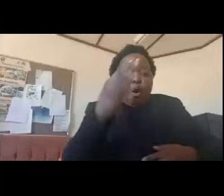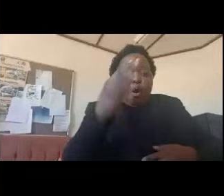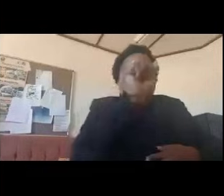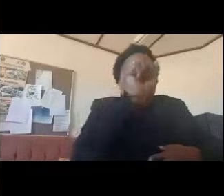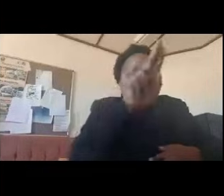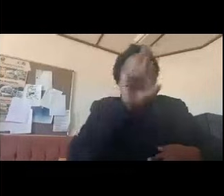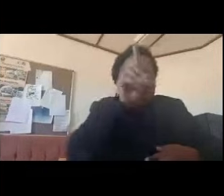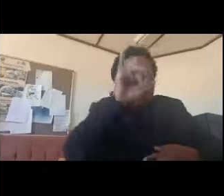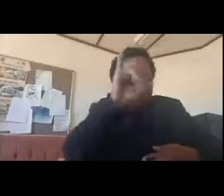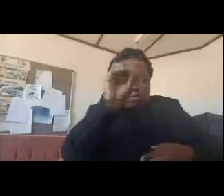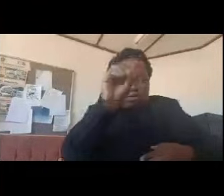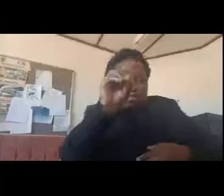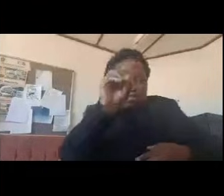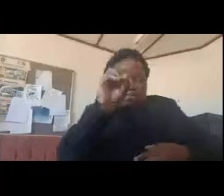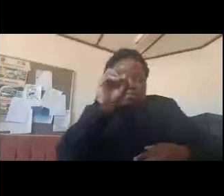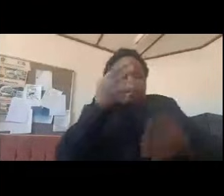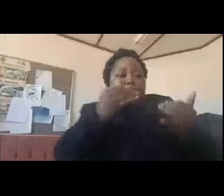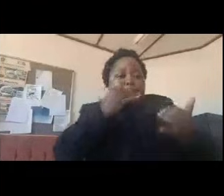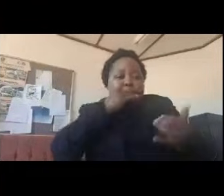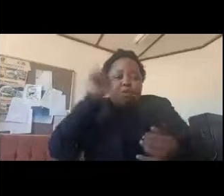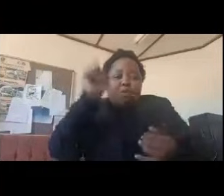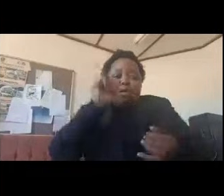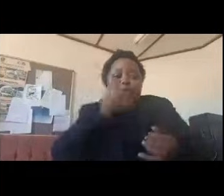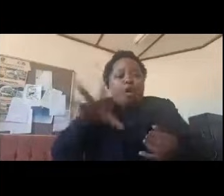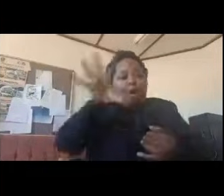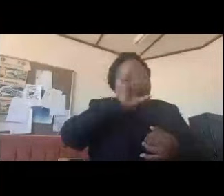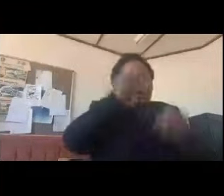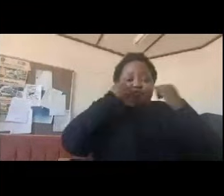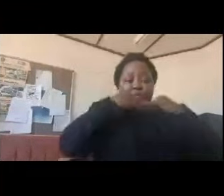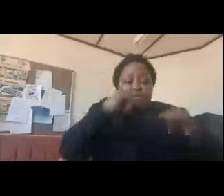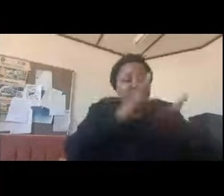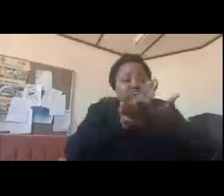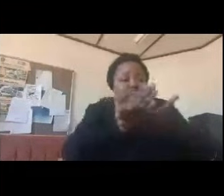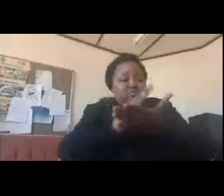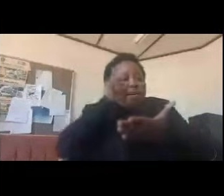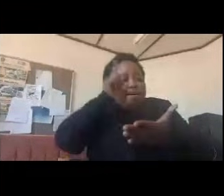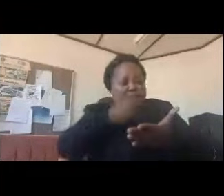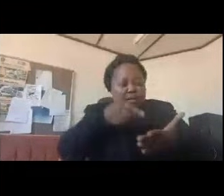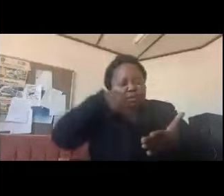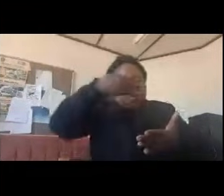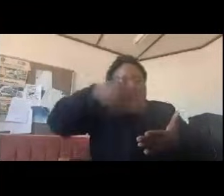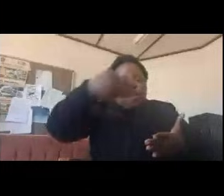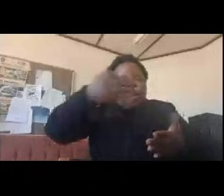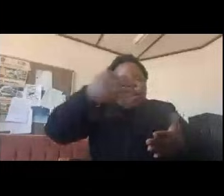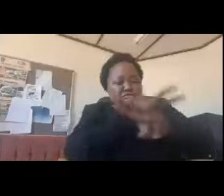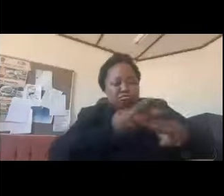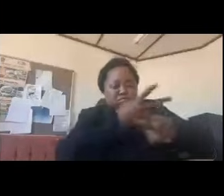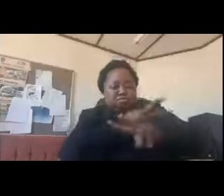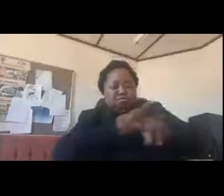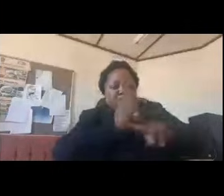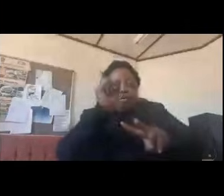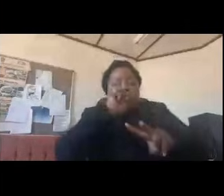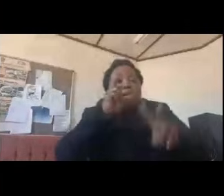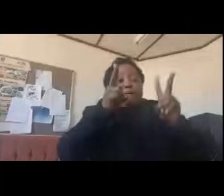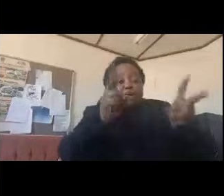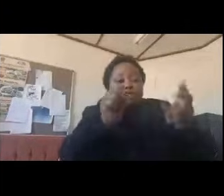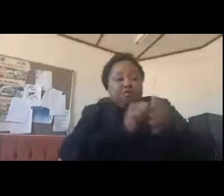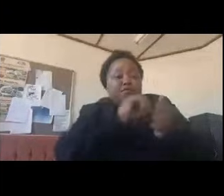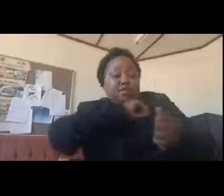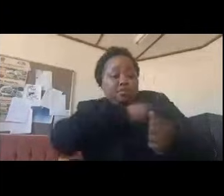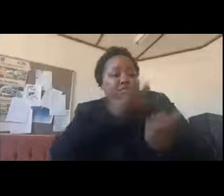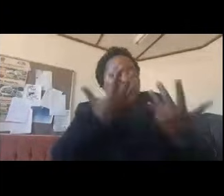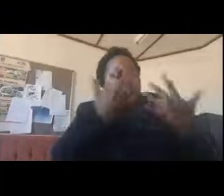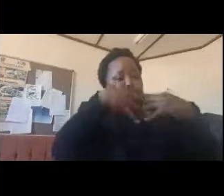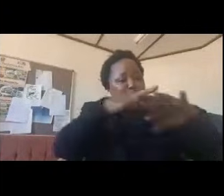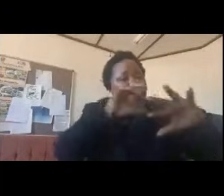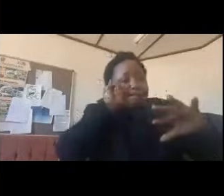the information that we share all the time, we have to be considerate that persons with disabilities are there. They will need to